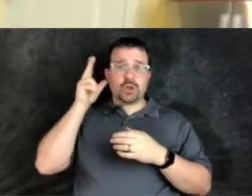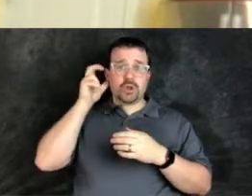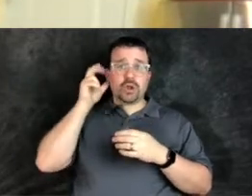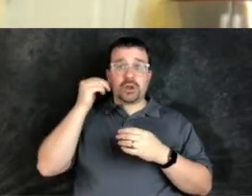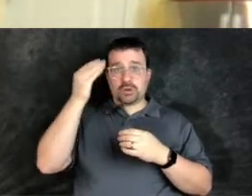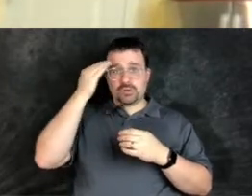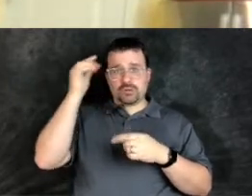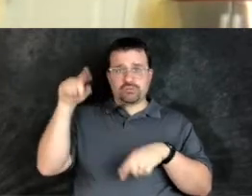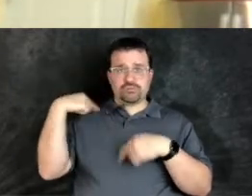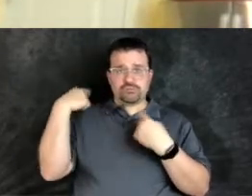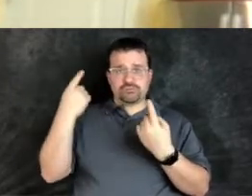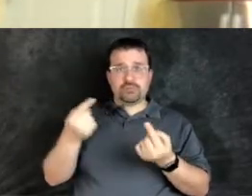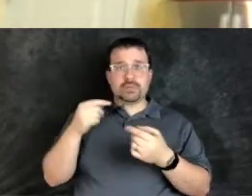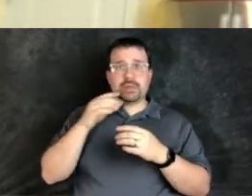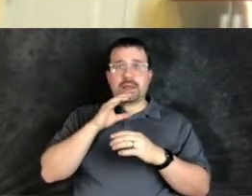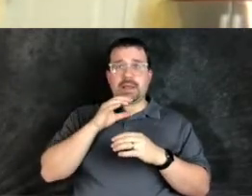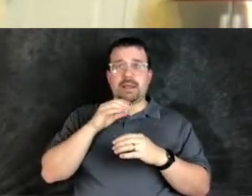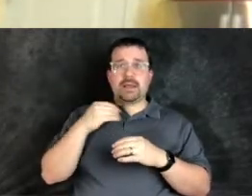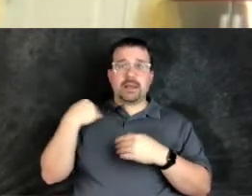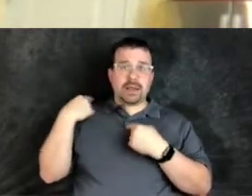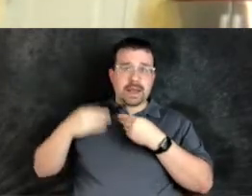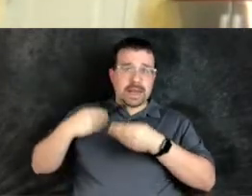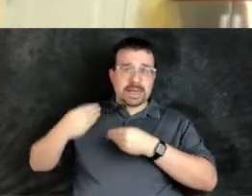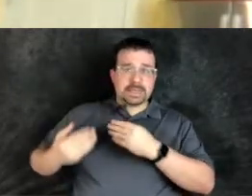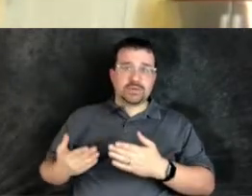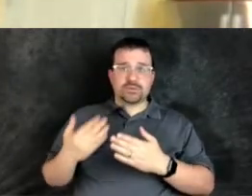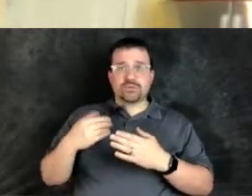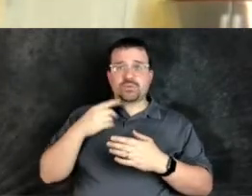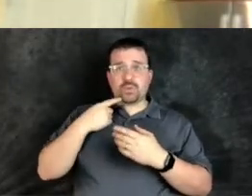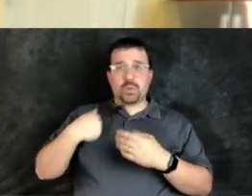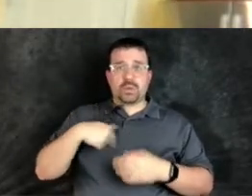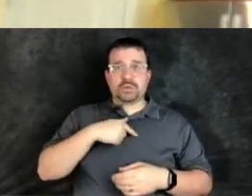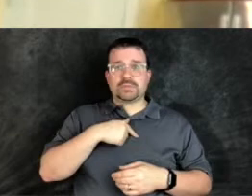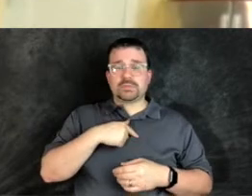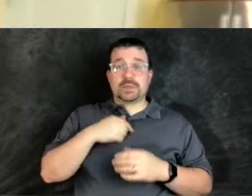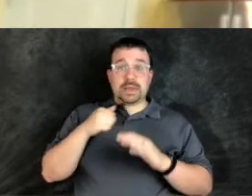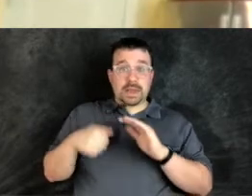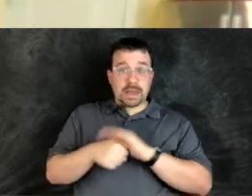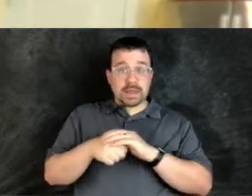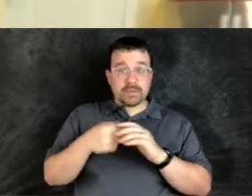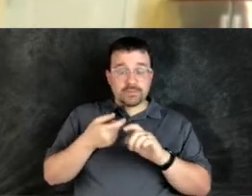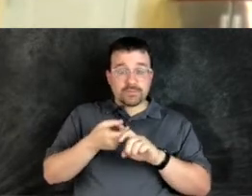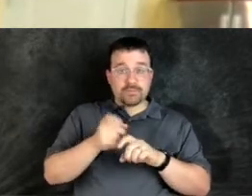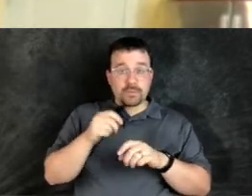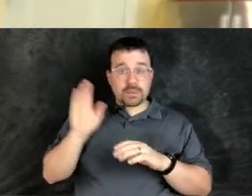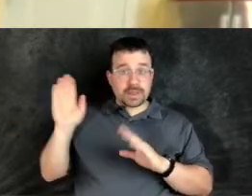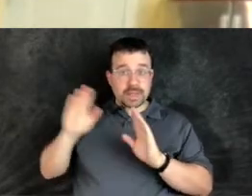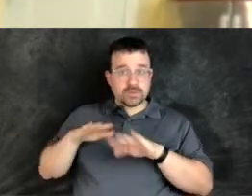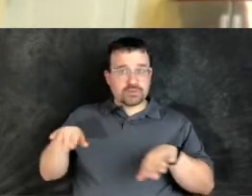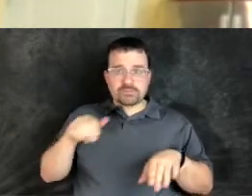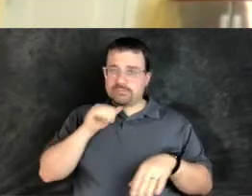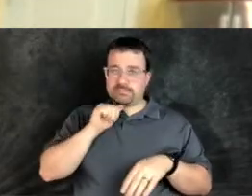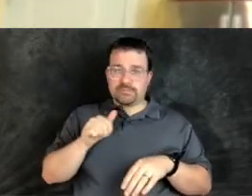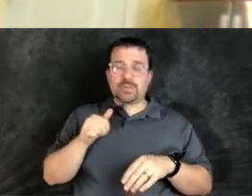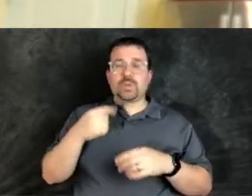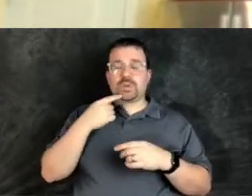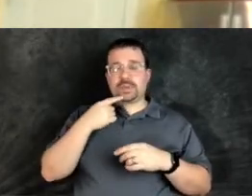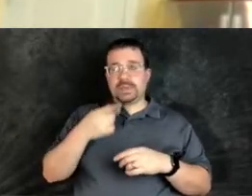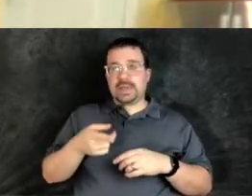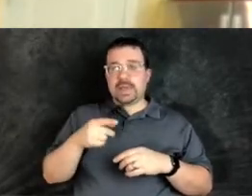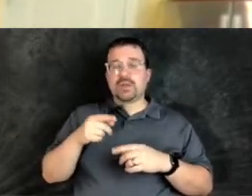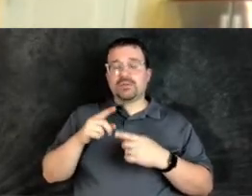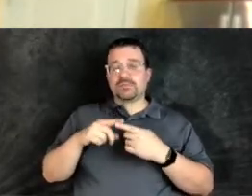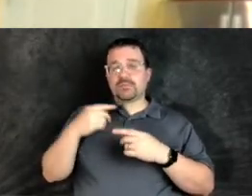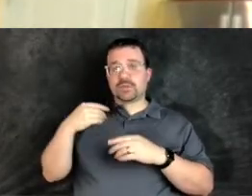and known, that our ancestors have told us. We will not hide them from their children. We will tell to